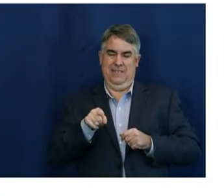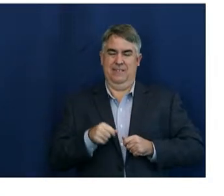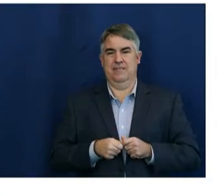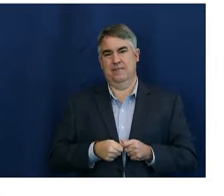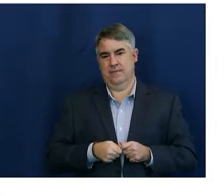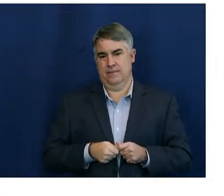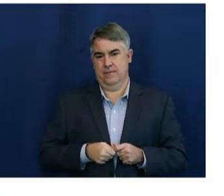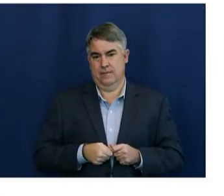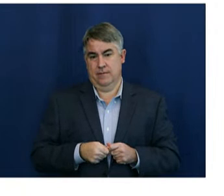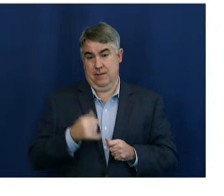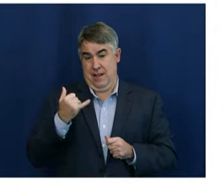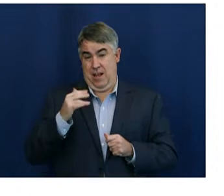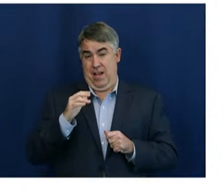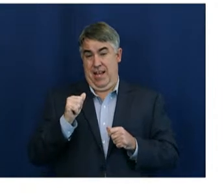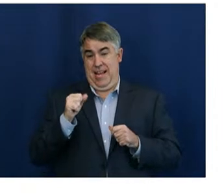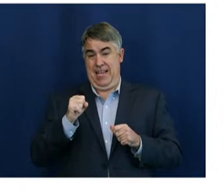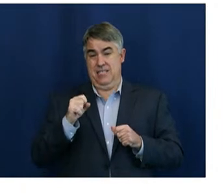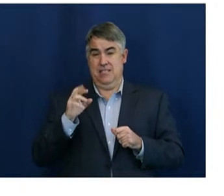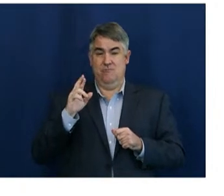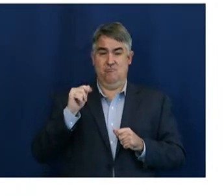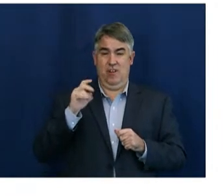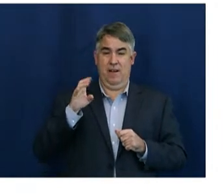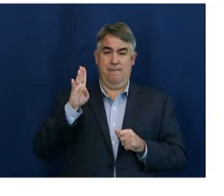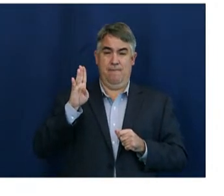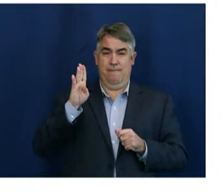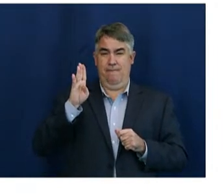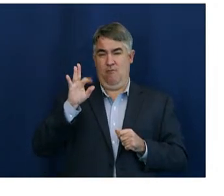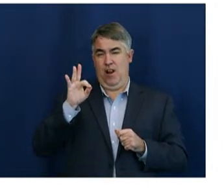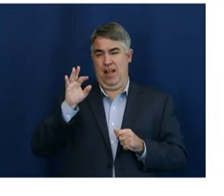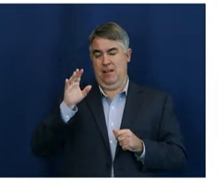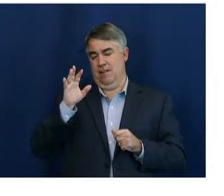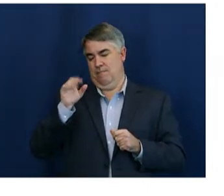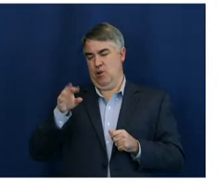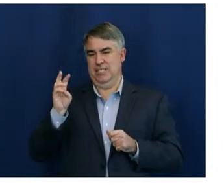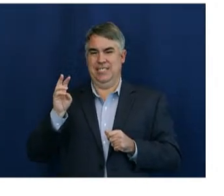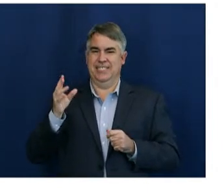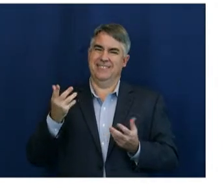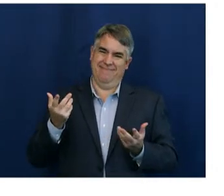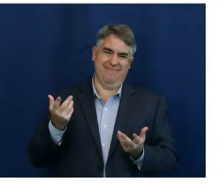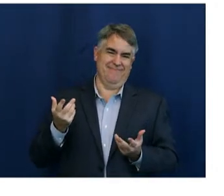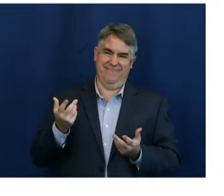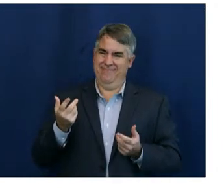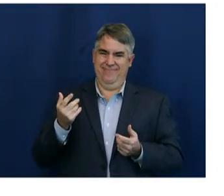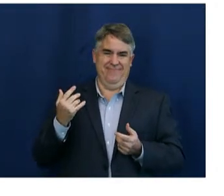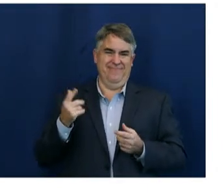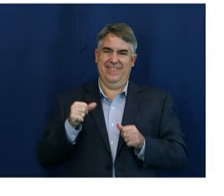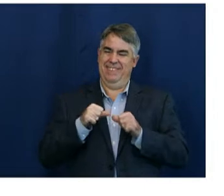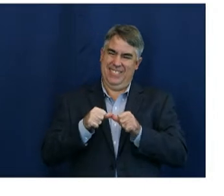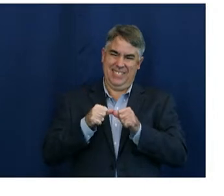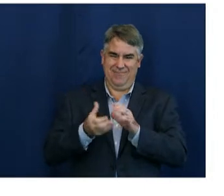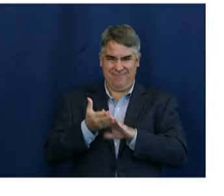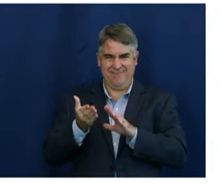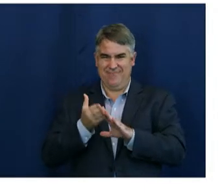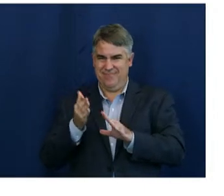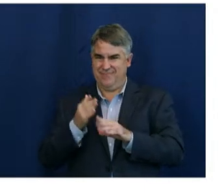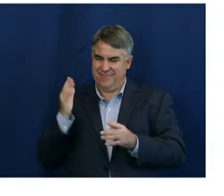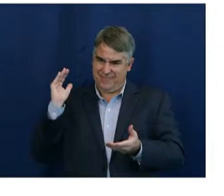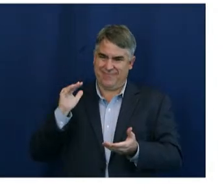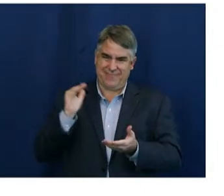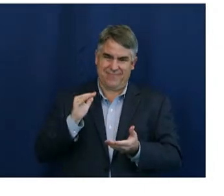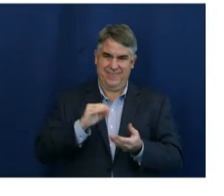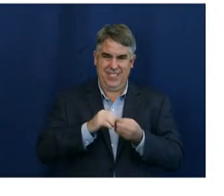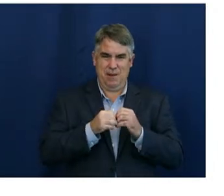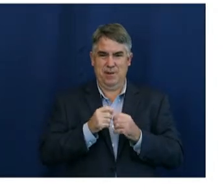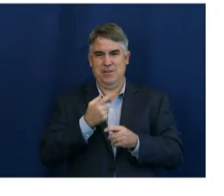is at 49.6. And so that tells us we have a ways to go, which is why we continue to implore the public to please be